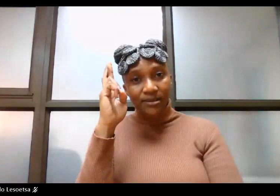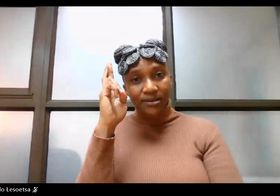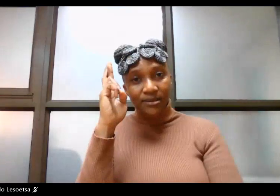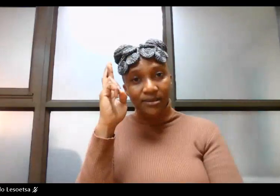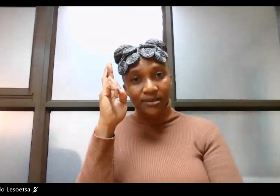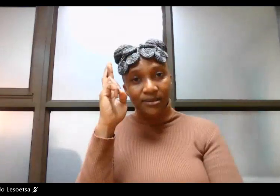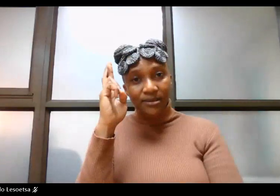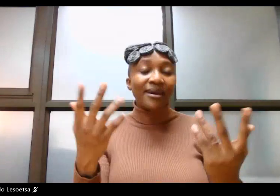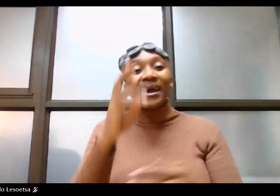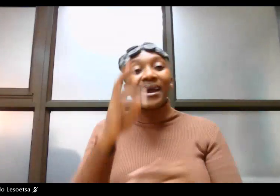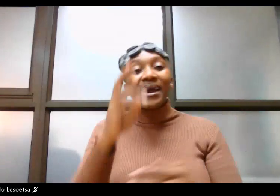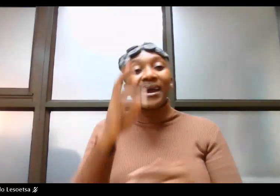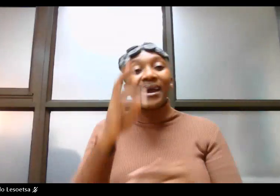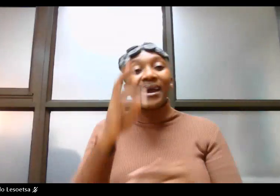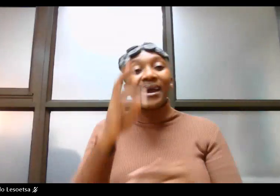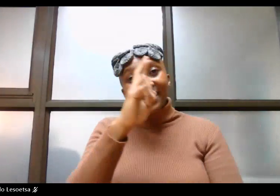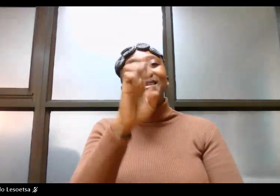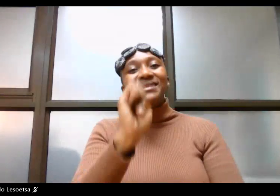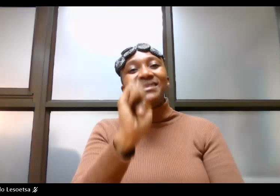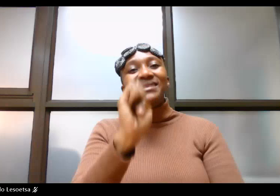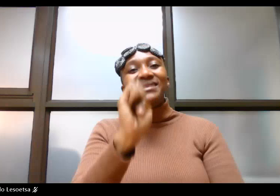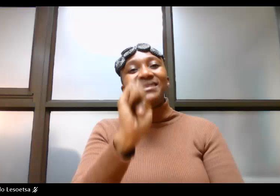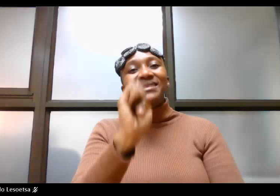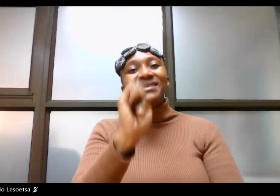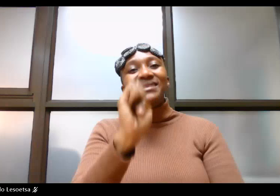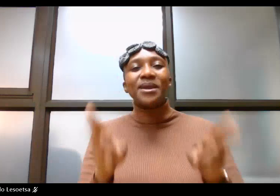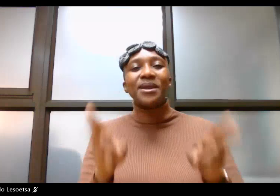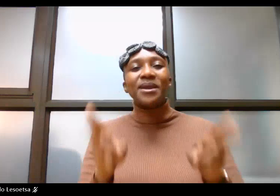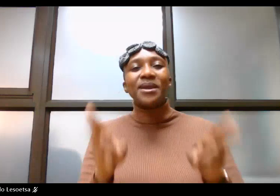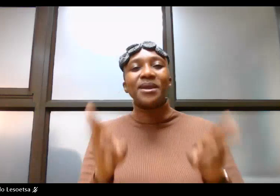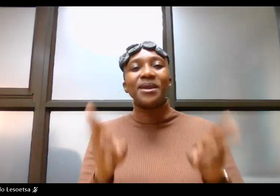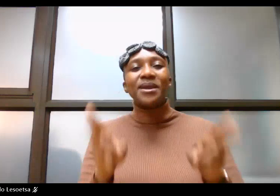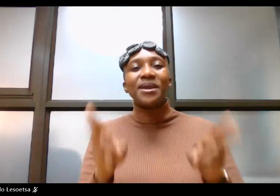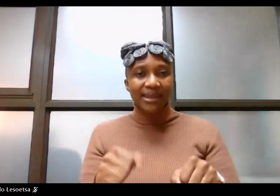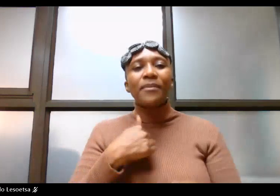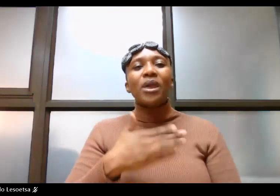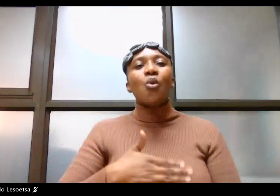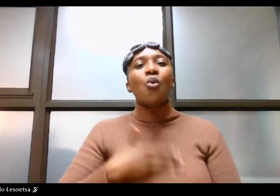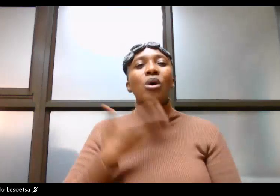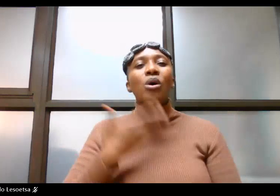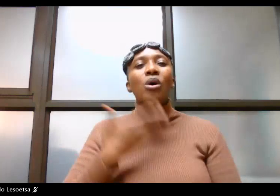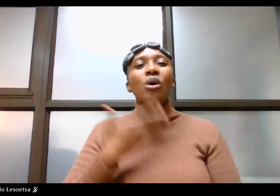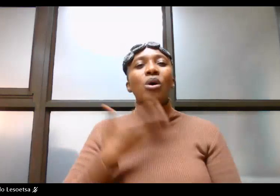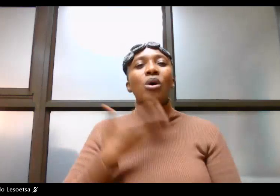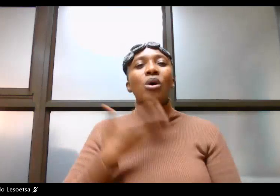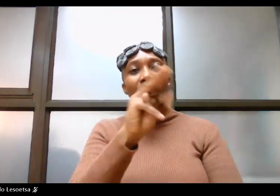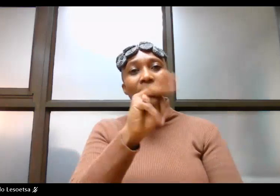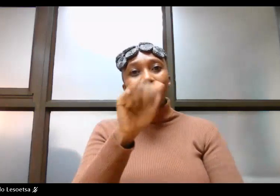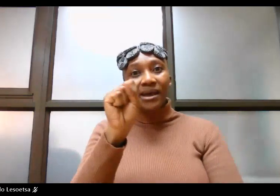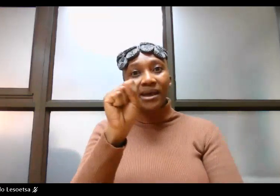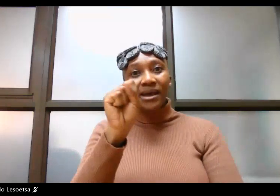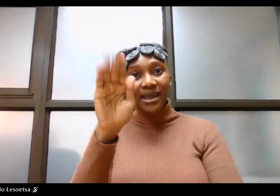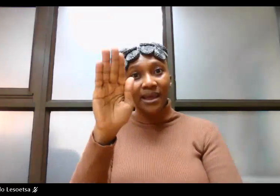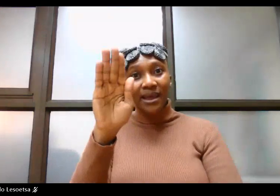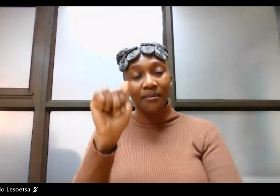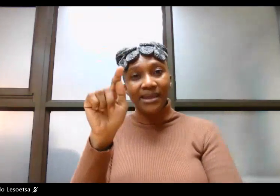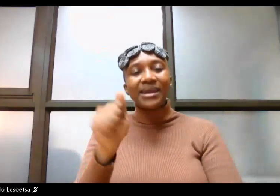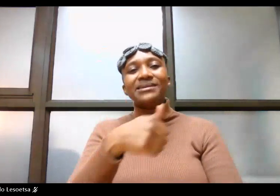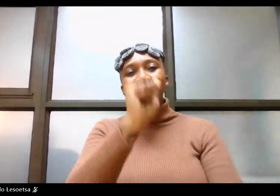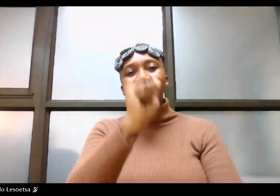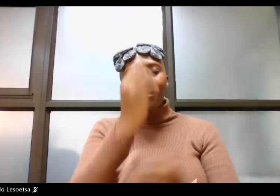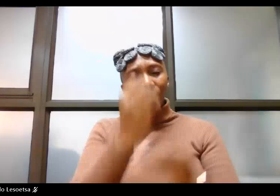has decolonized people, yes. And I want to pick up on what Masabata is saying, that people will